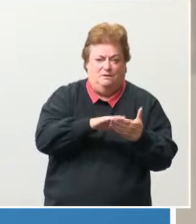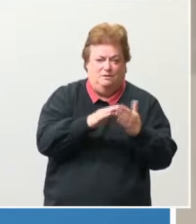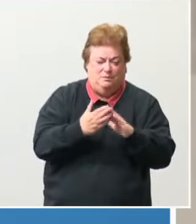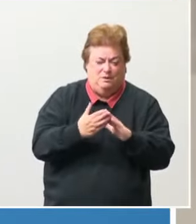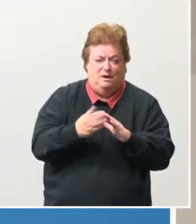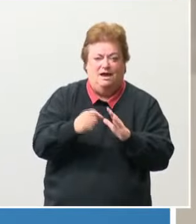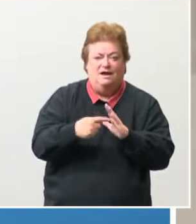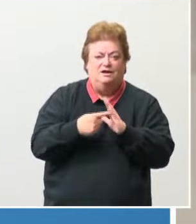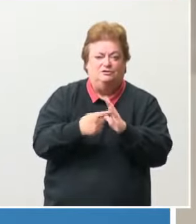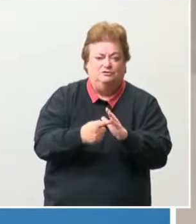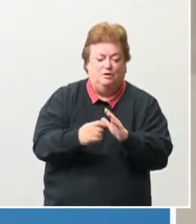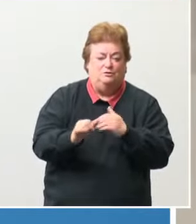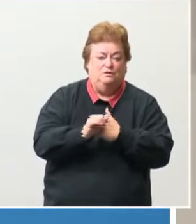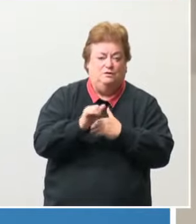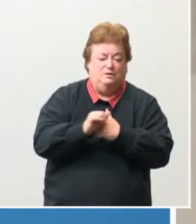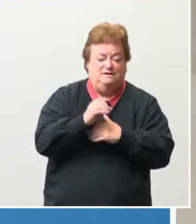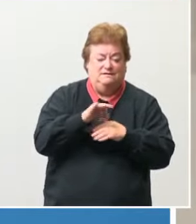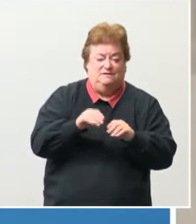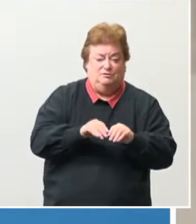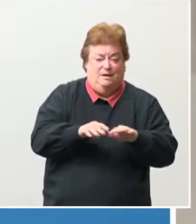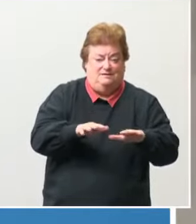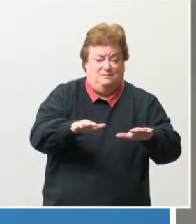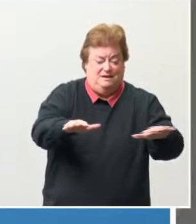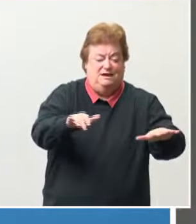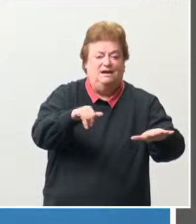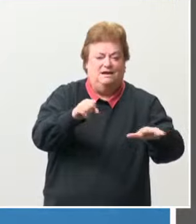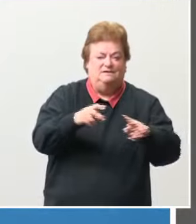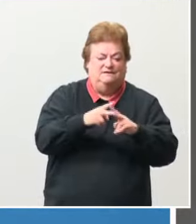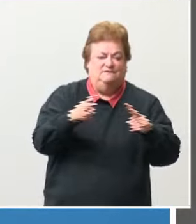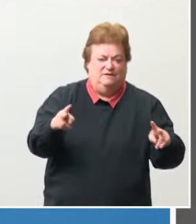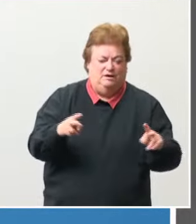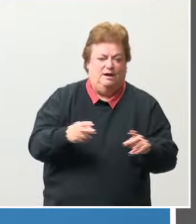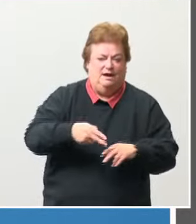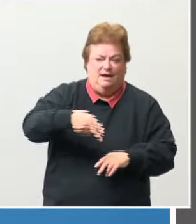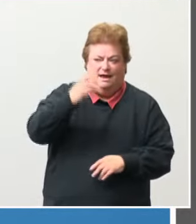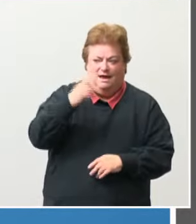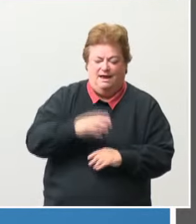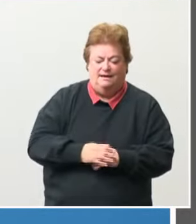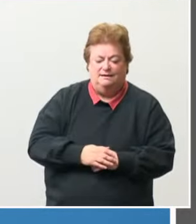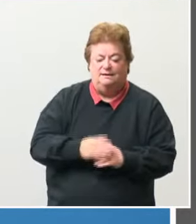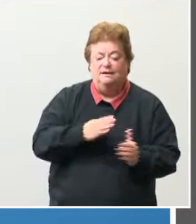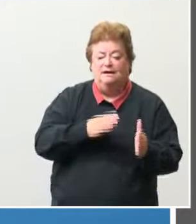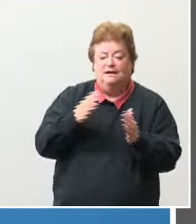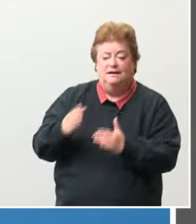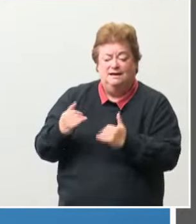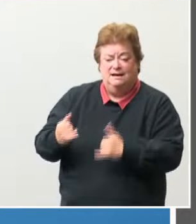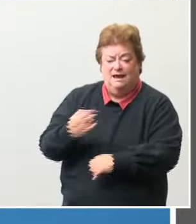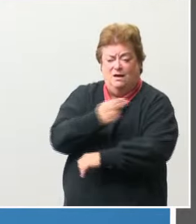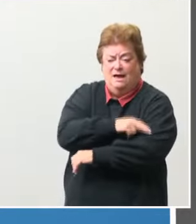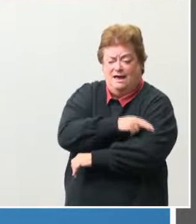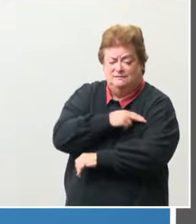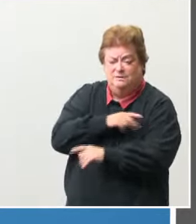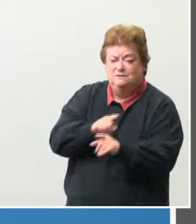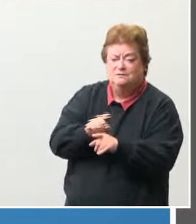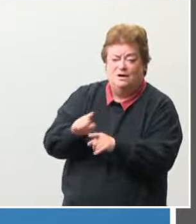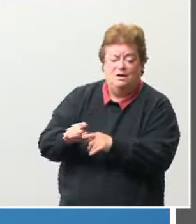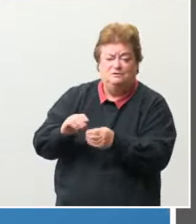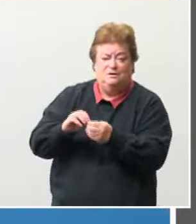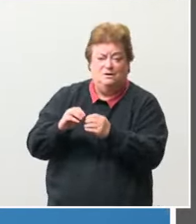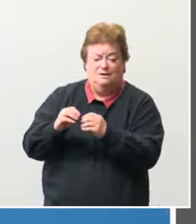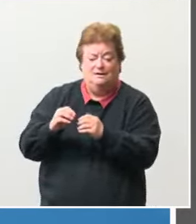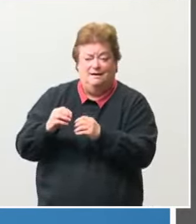of transmission is very high. And then our hospitalizations have also been high since